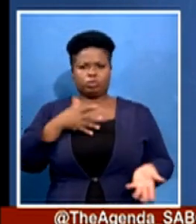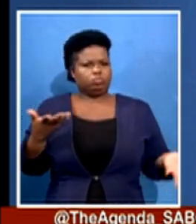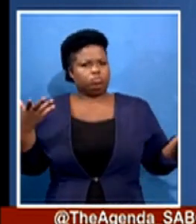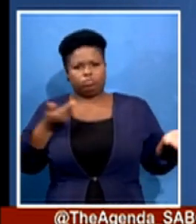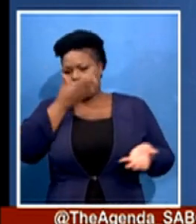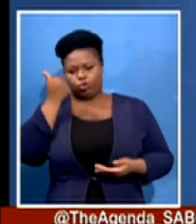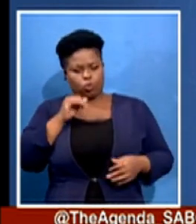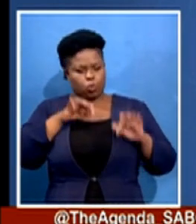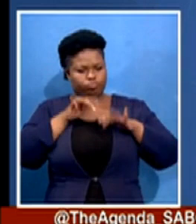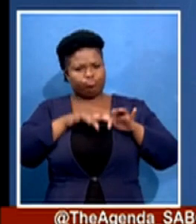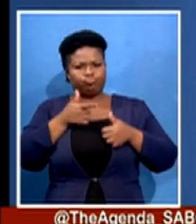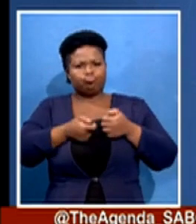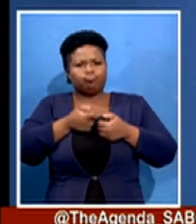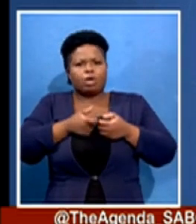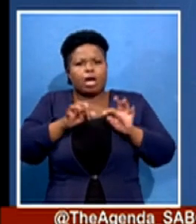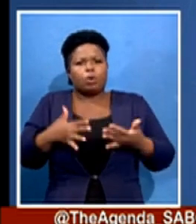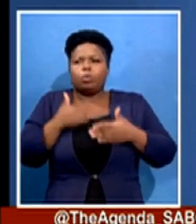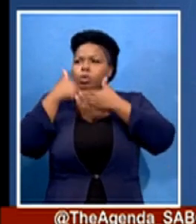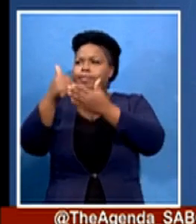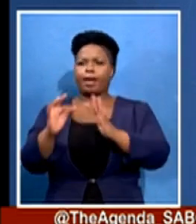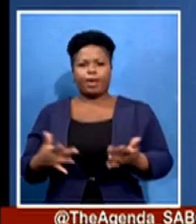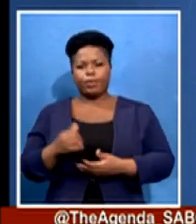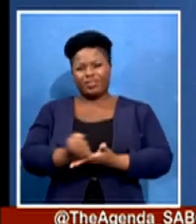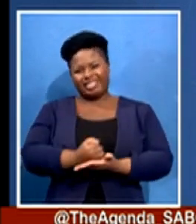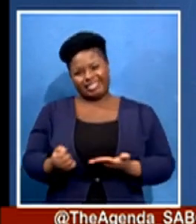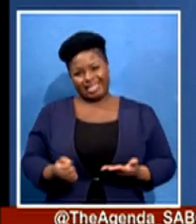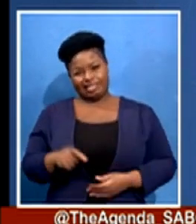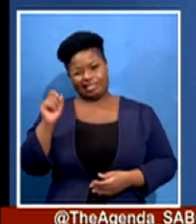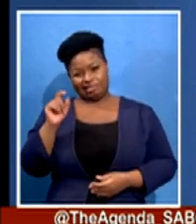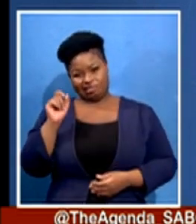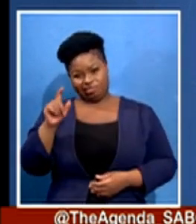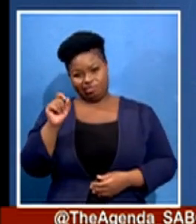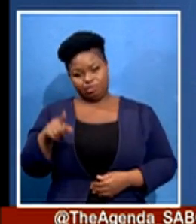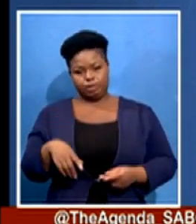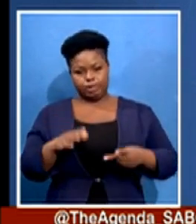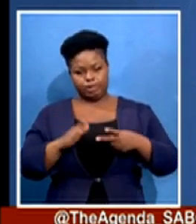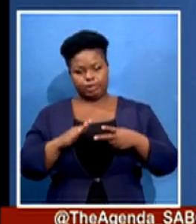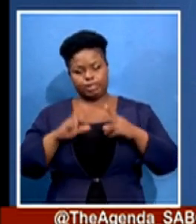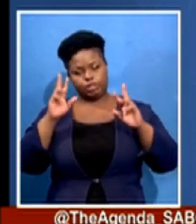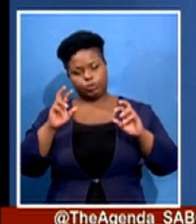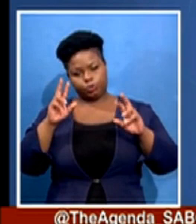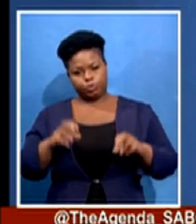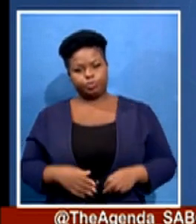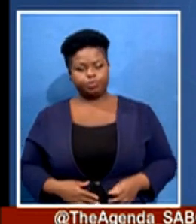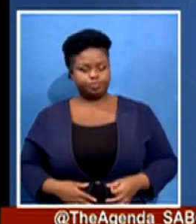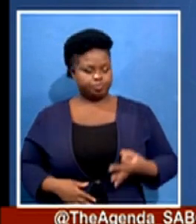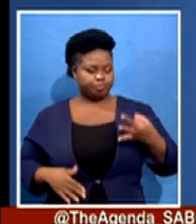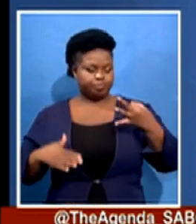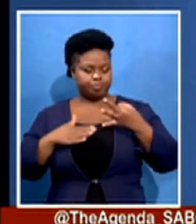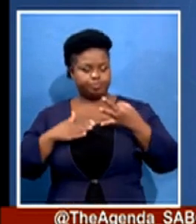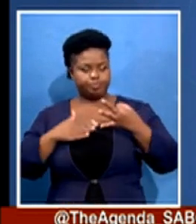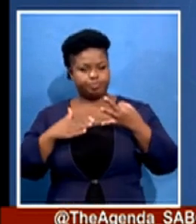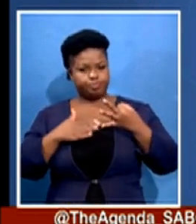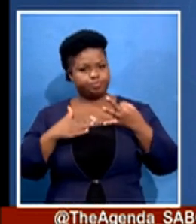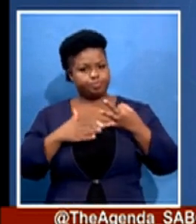them register? So that would be the second issue. The third one is, you know, what sort of venues